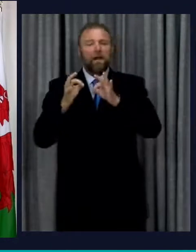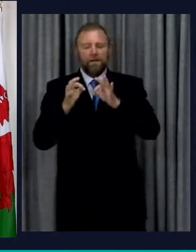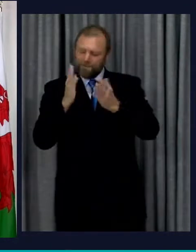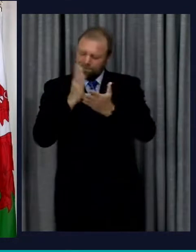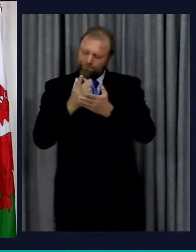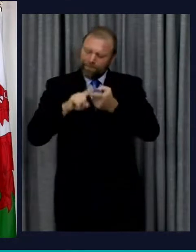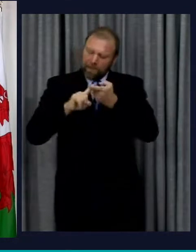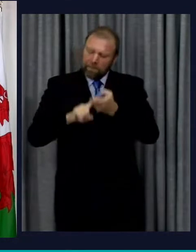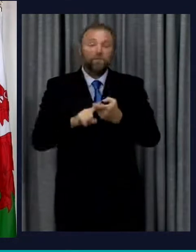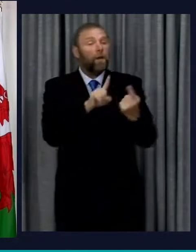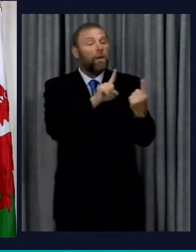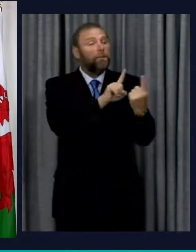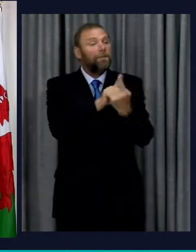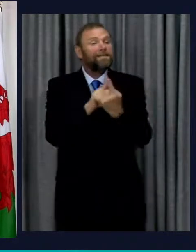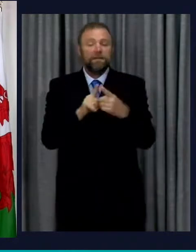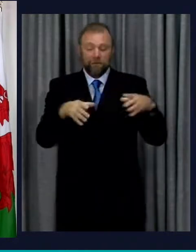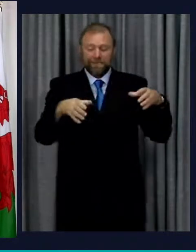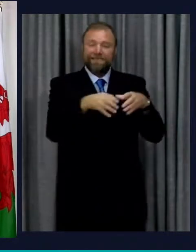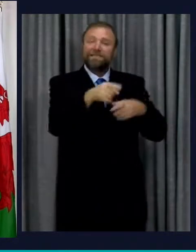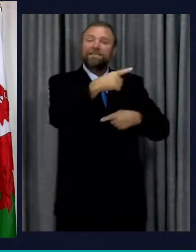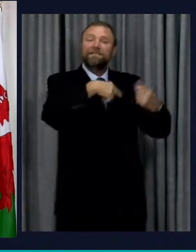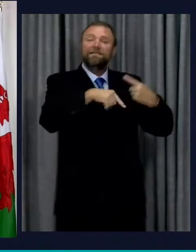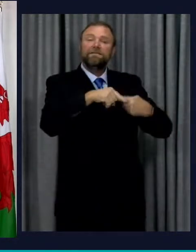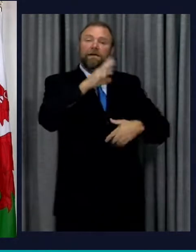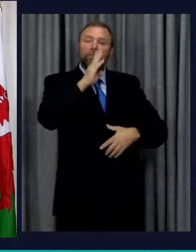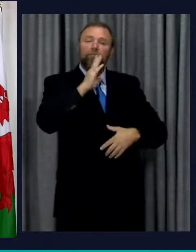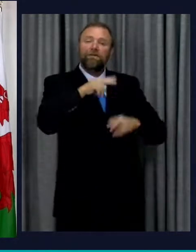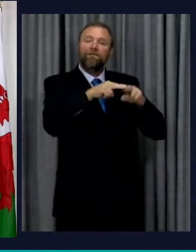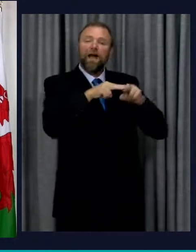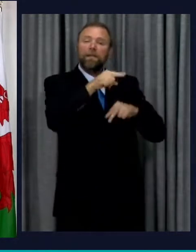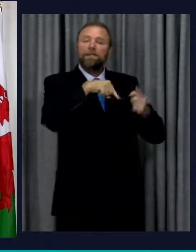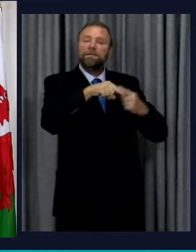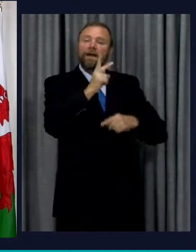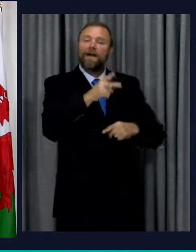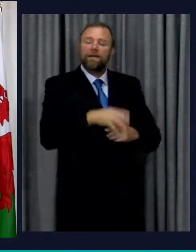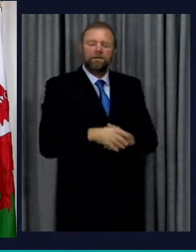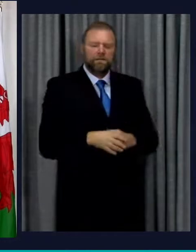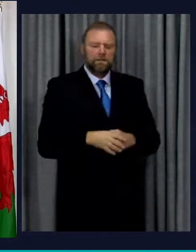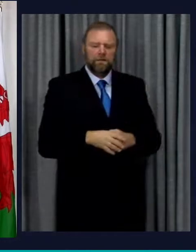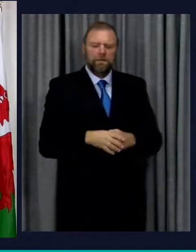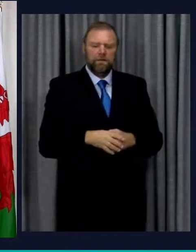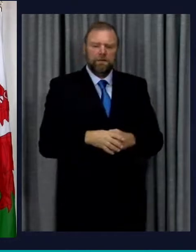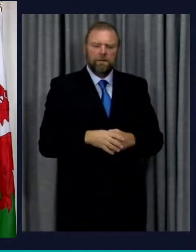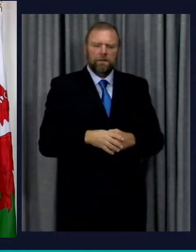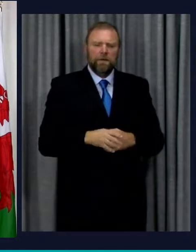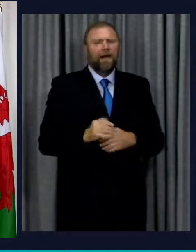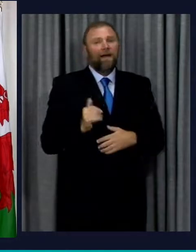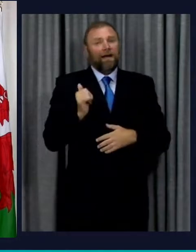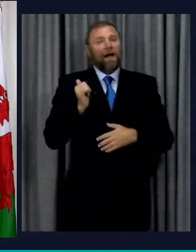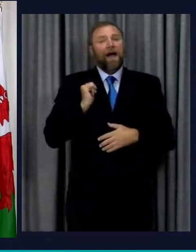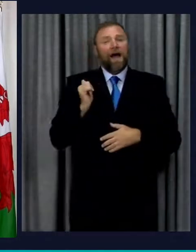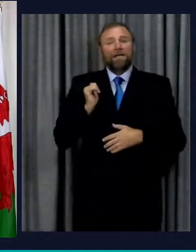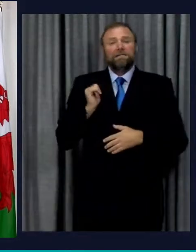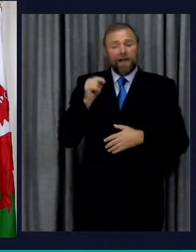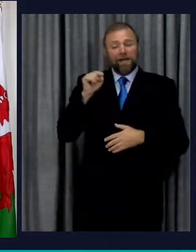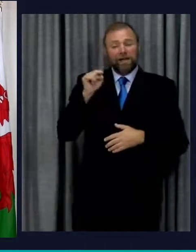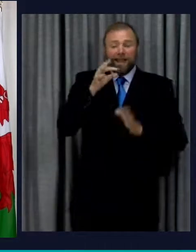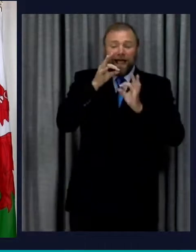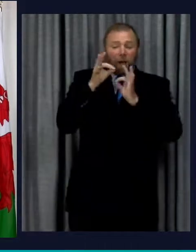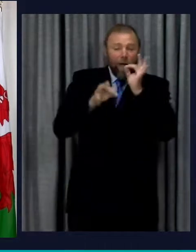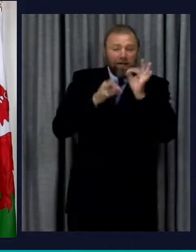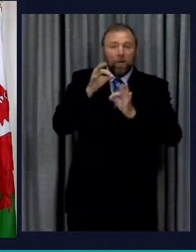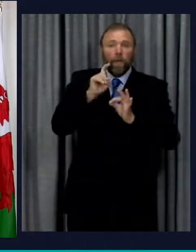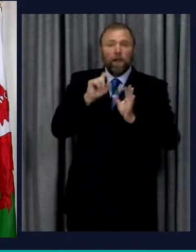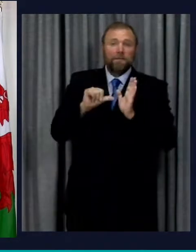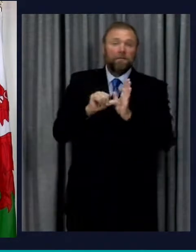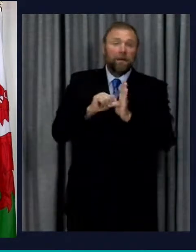bereaved families here in Wales again. I expect that the inquiry will be difficult for all of us. I expect that I'll be giving evidence to that inquiry and having to